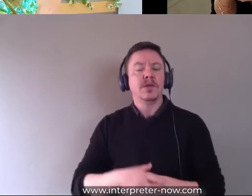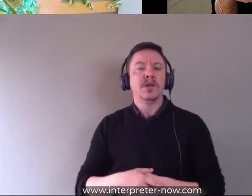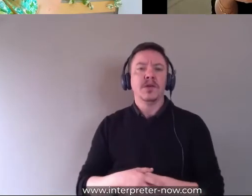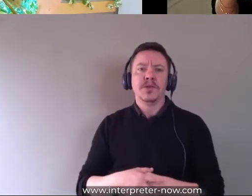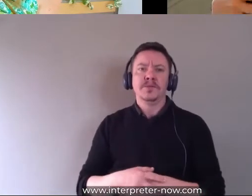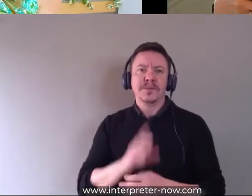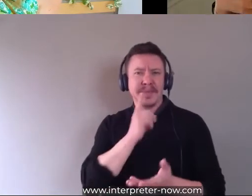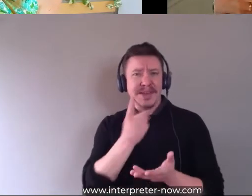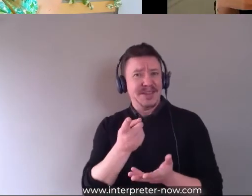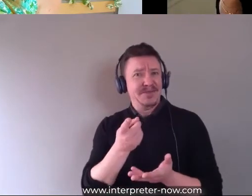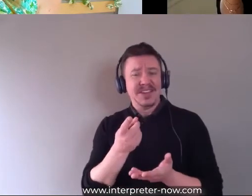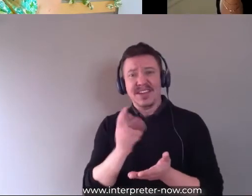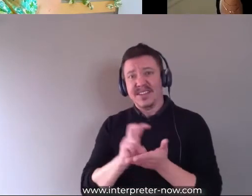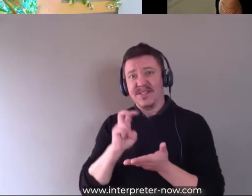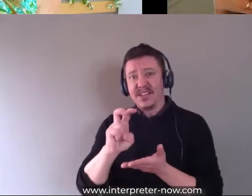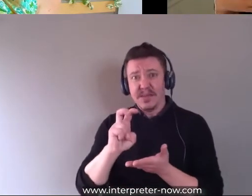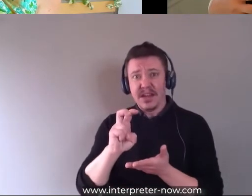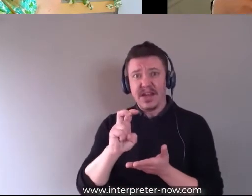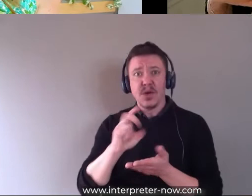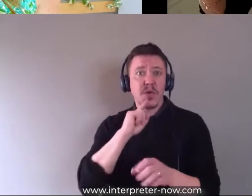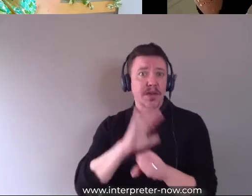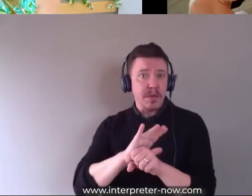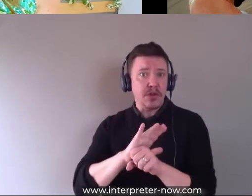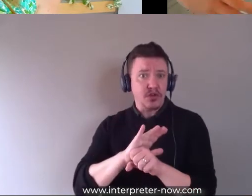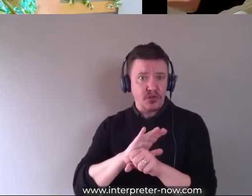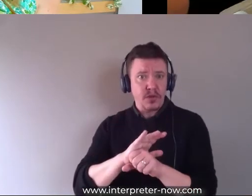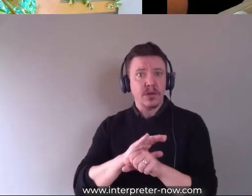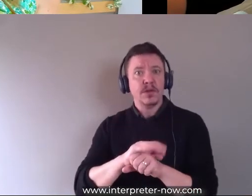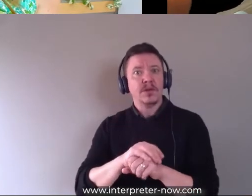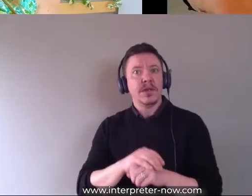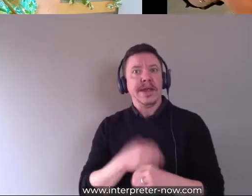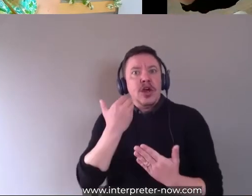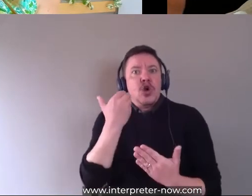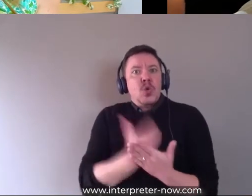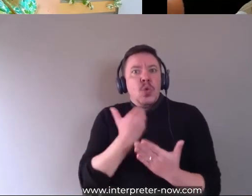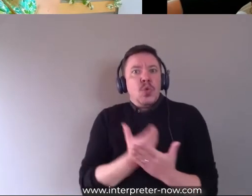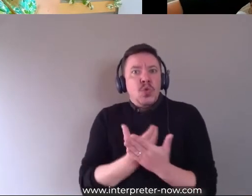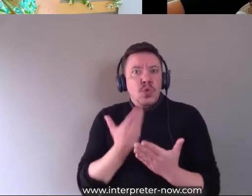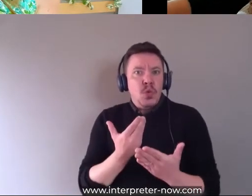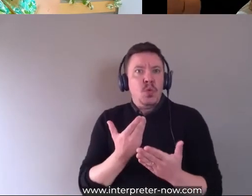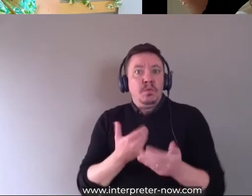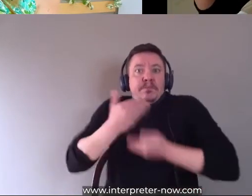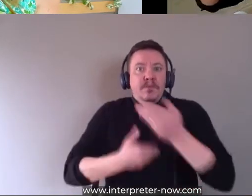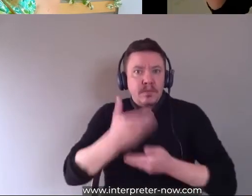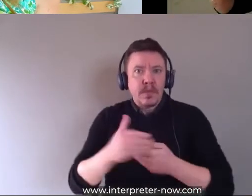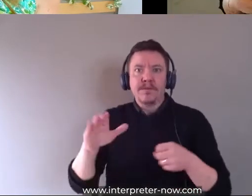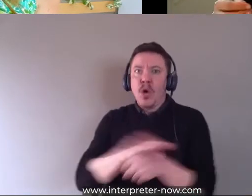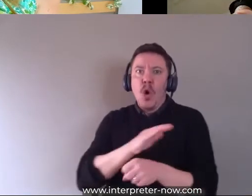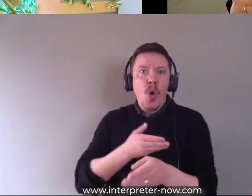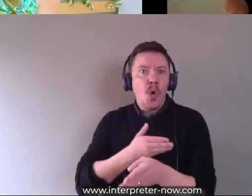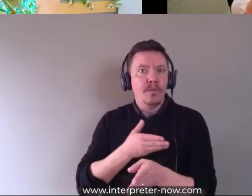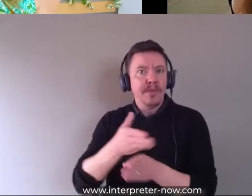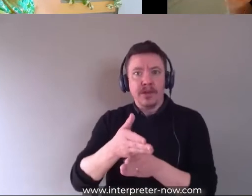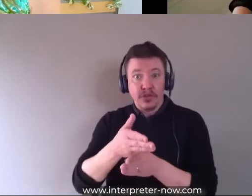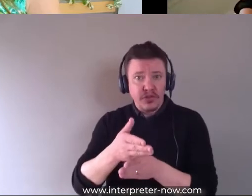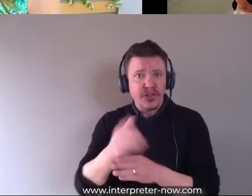it really is the investment in or the commitment to this next chapter for our whole industry. It's so much more